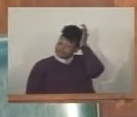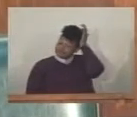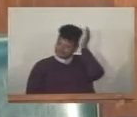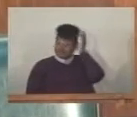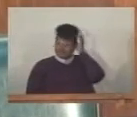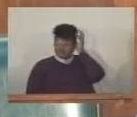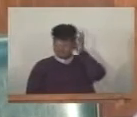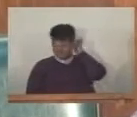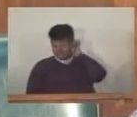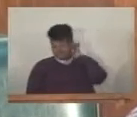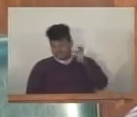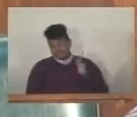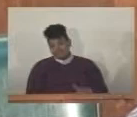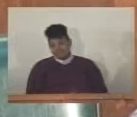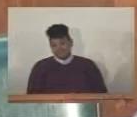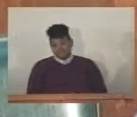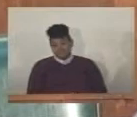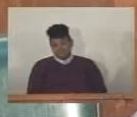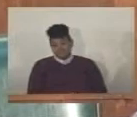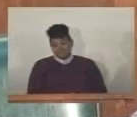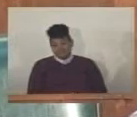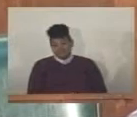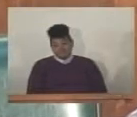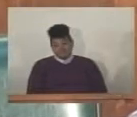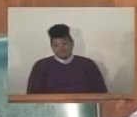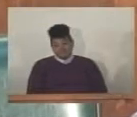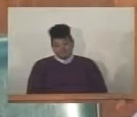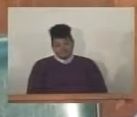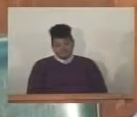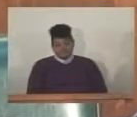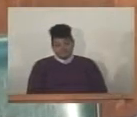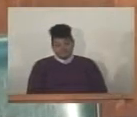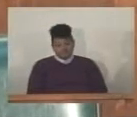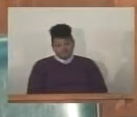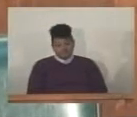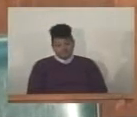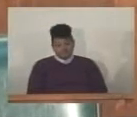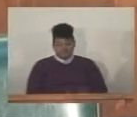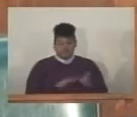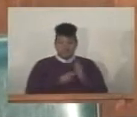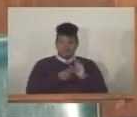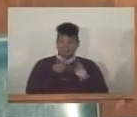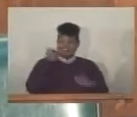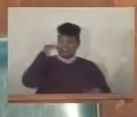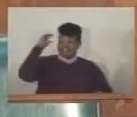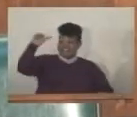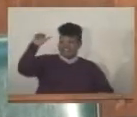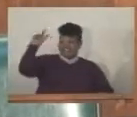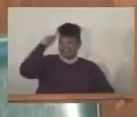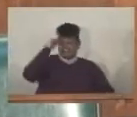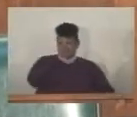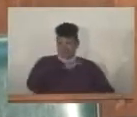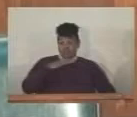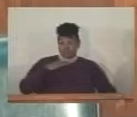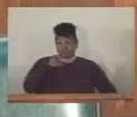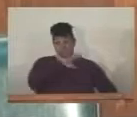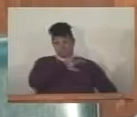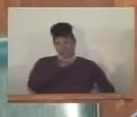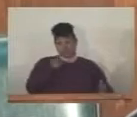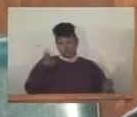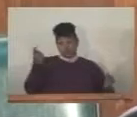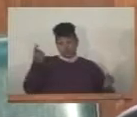there's a call for the Commissioner of Police to act in a particular